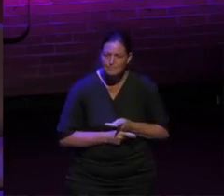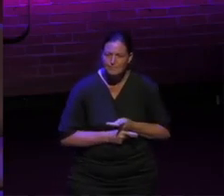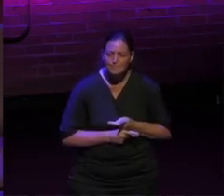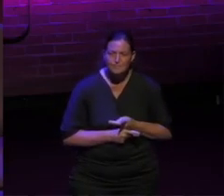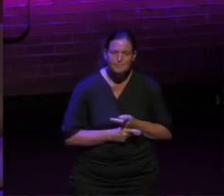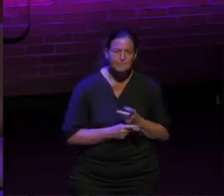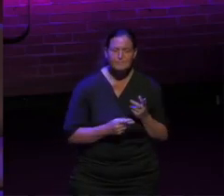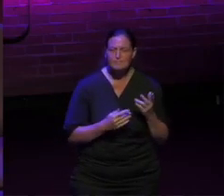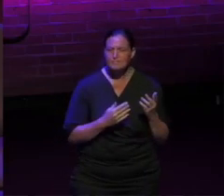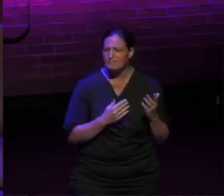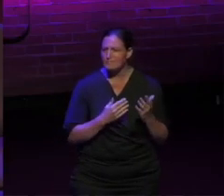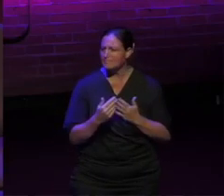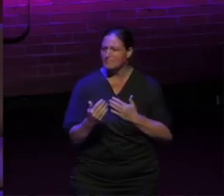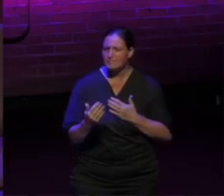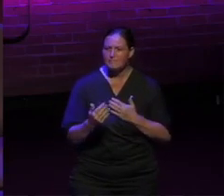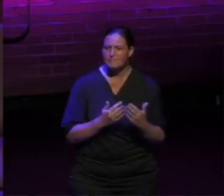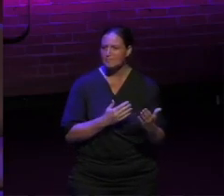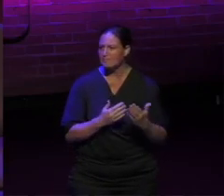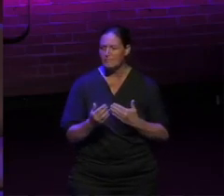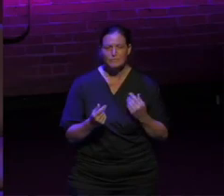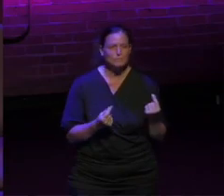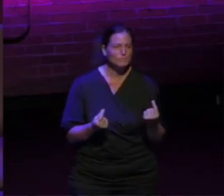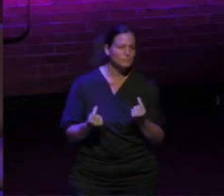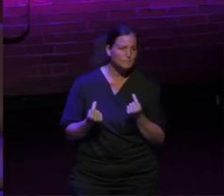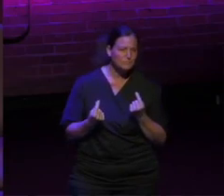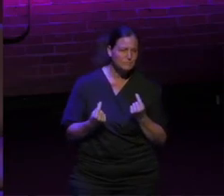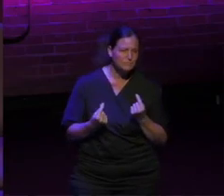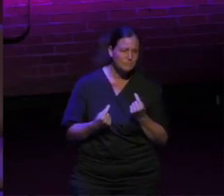no matter what the